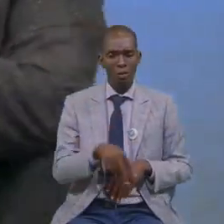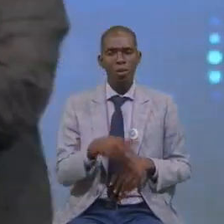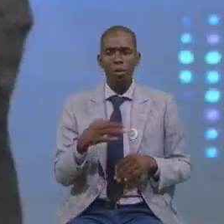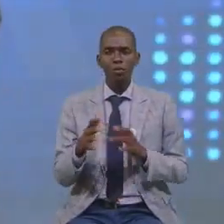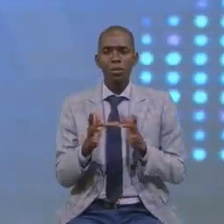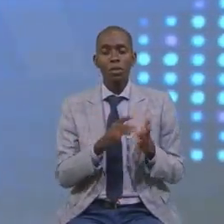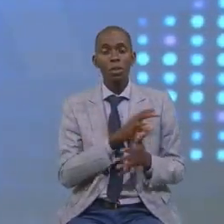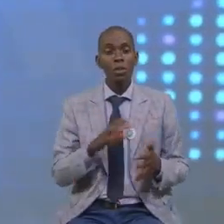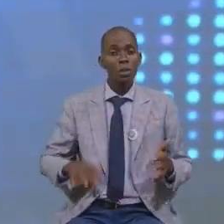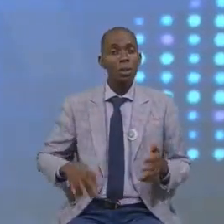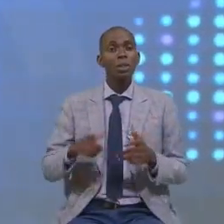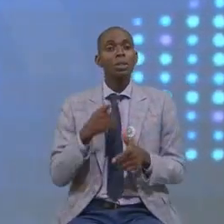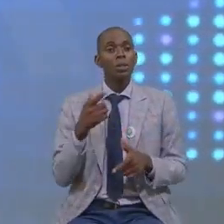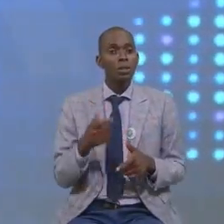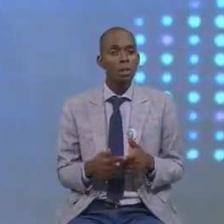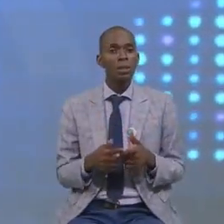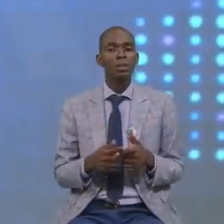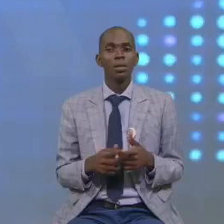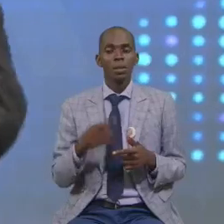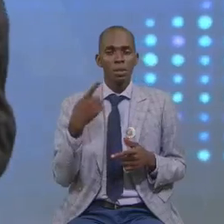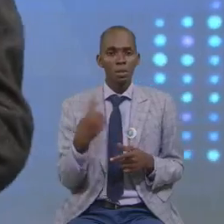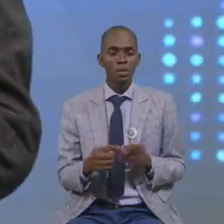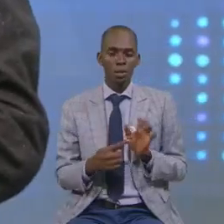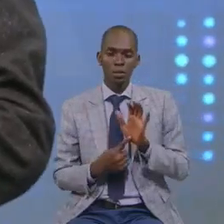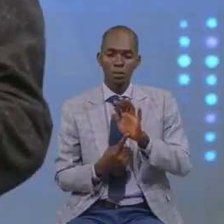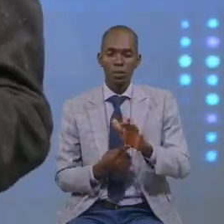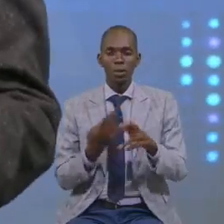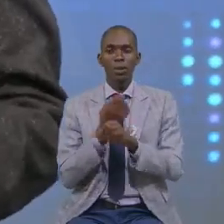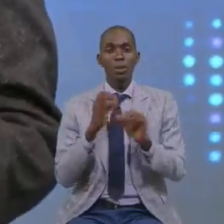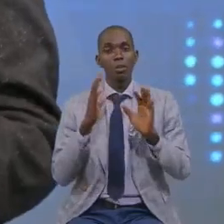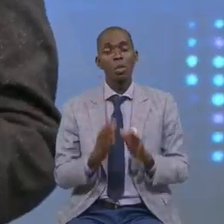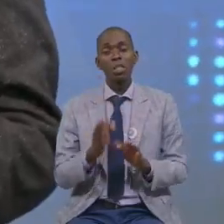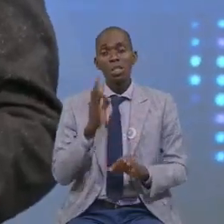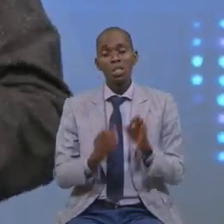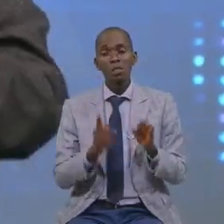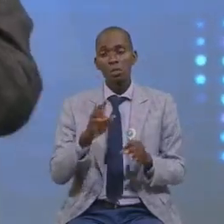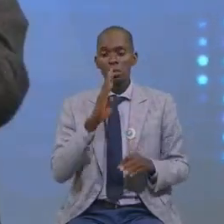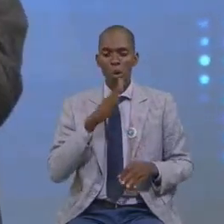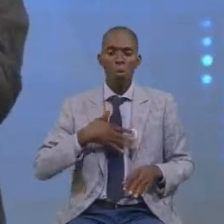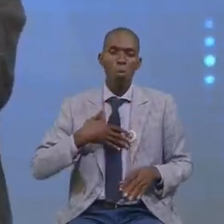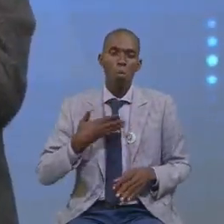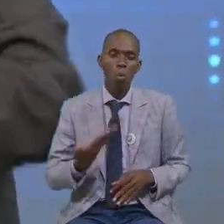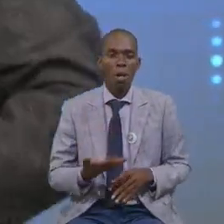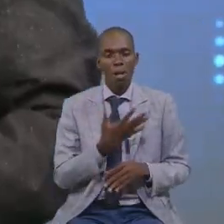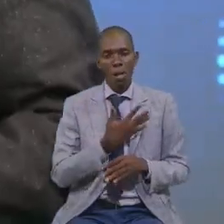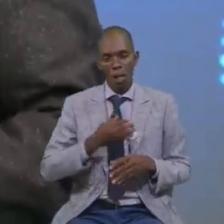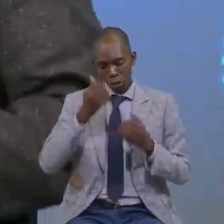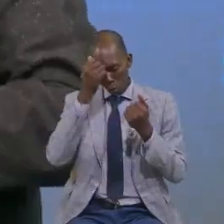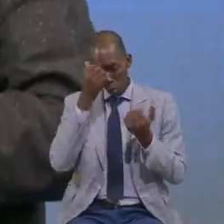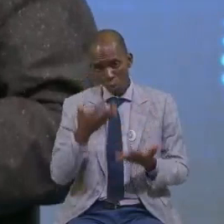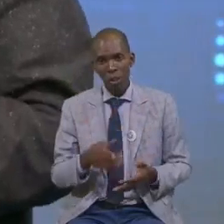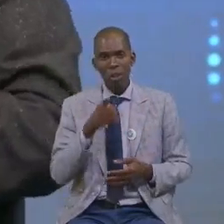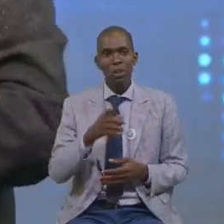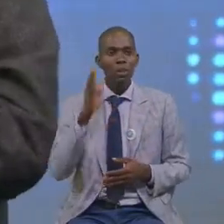the revealed Redeemer, if you be willing and obedient, ye shall eat